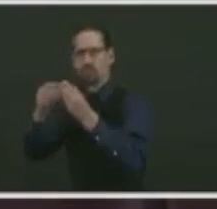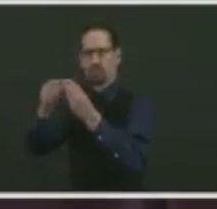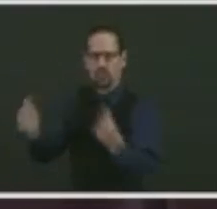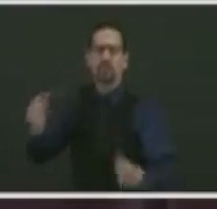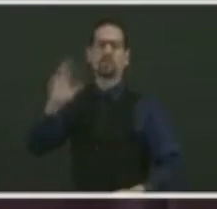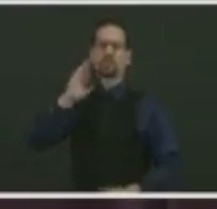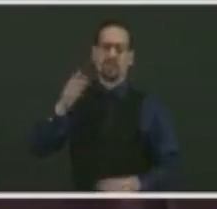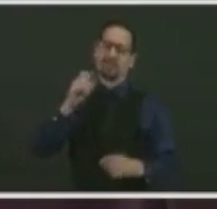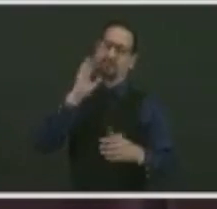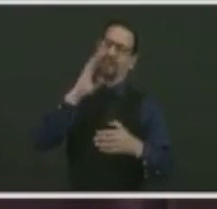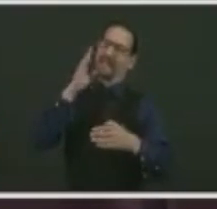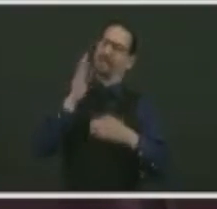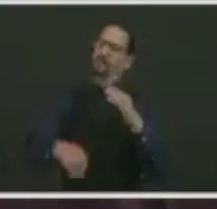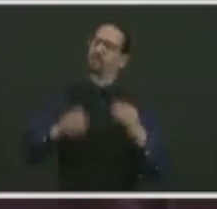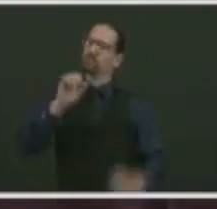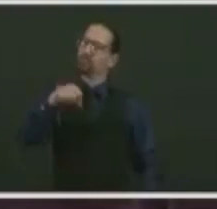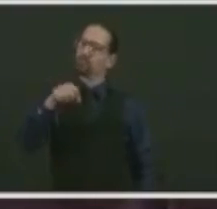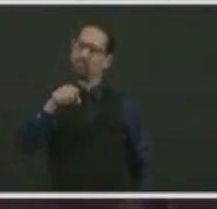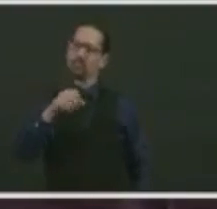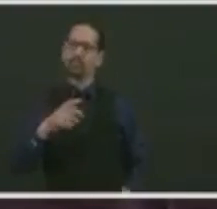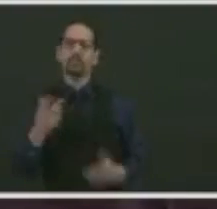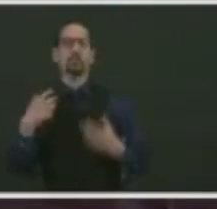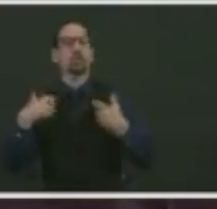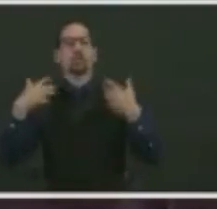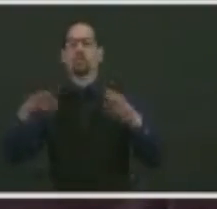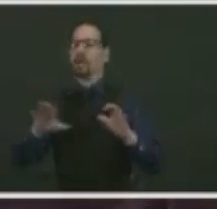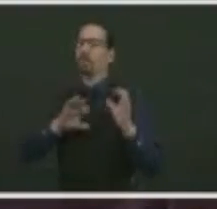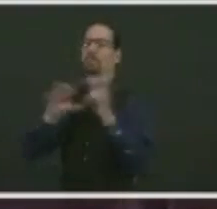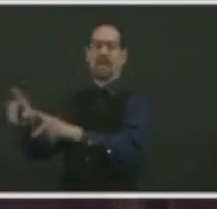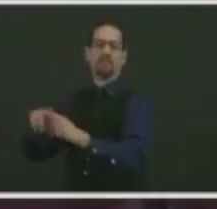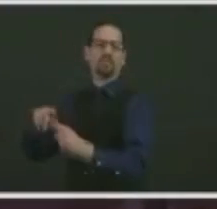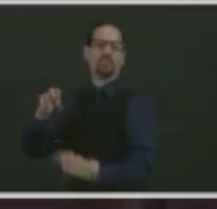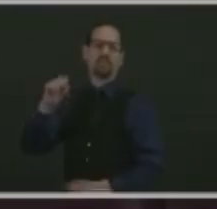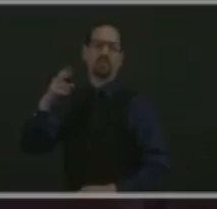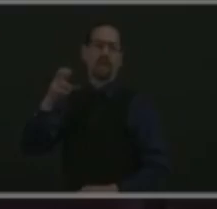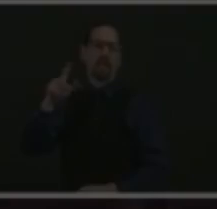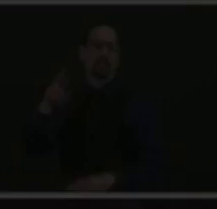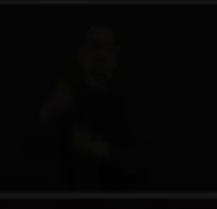currently housed in a hotel goes back into the shelter, but that program has been extended for just one last month.